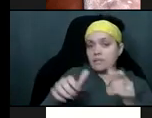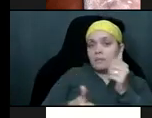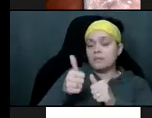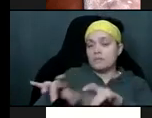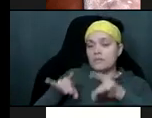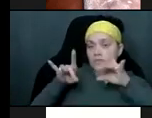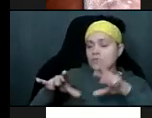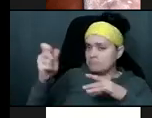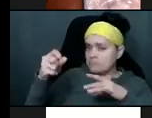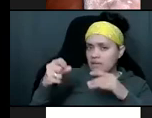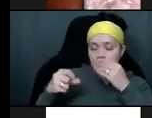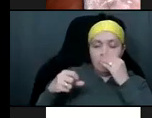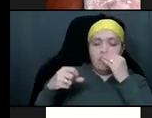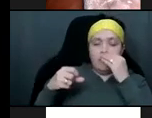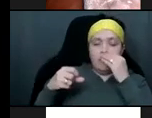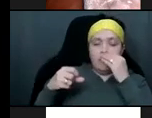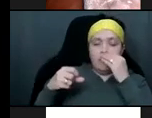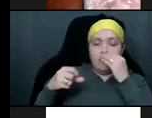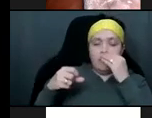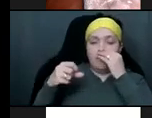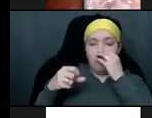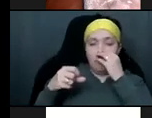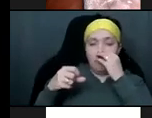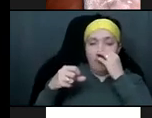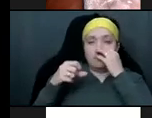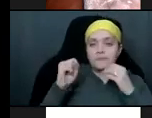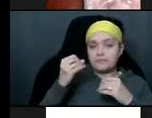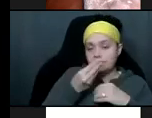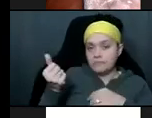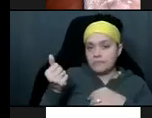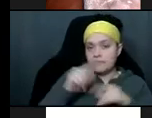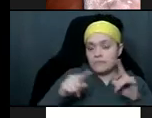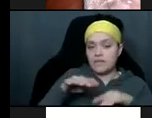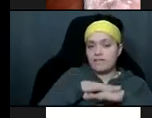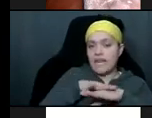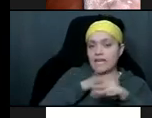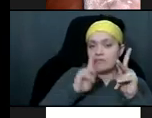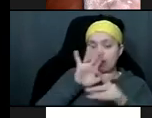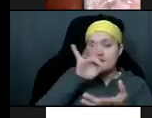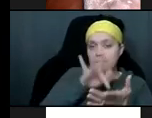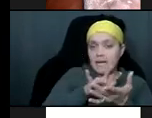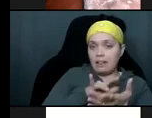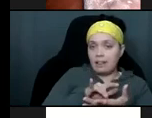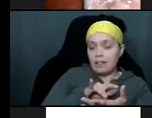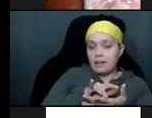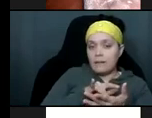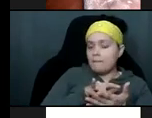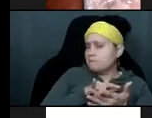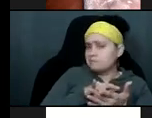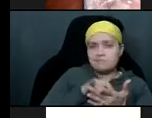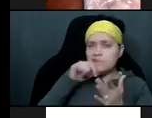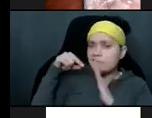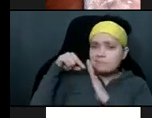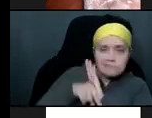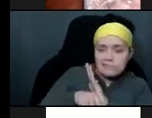Australia, sure, by then. So there's a variety of native peoples in the middle. None too densely populated because, again,